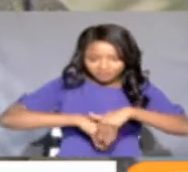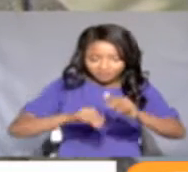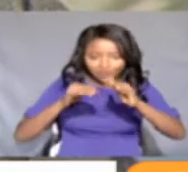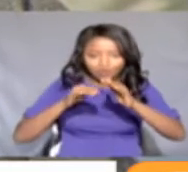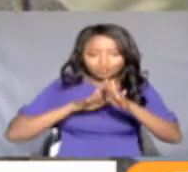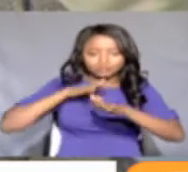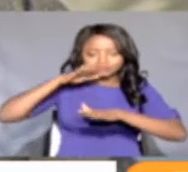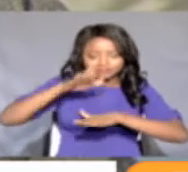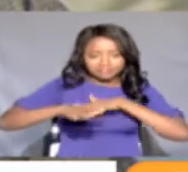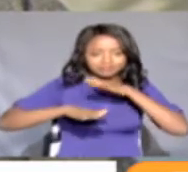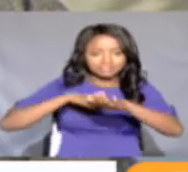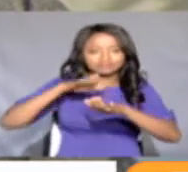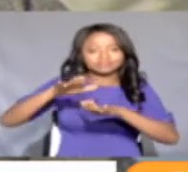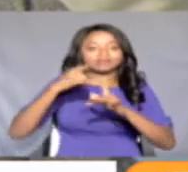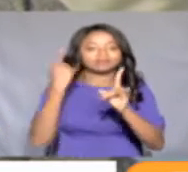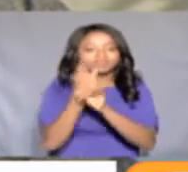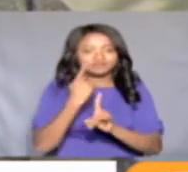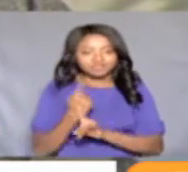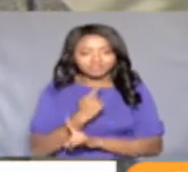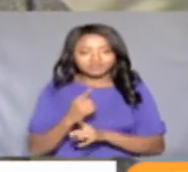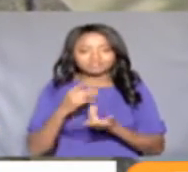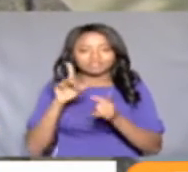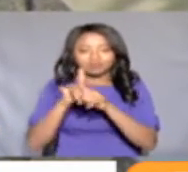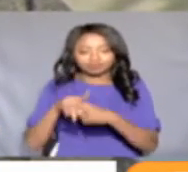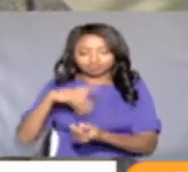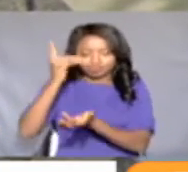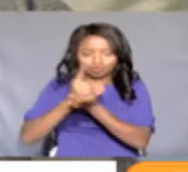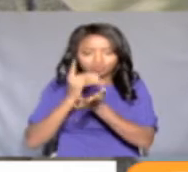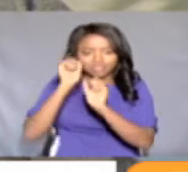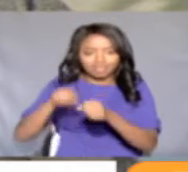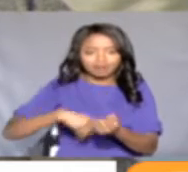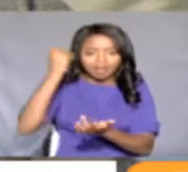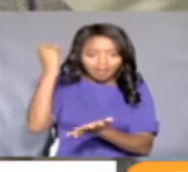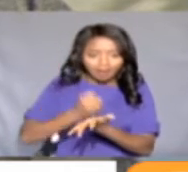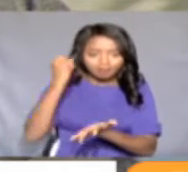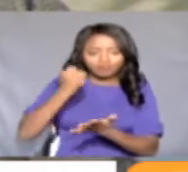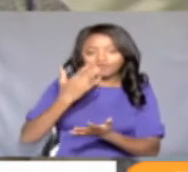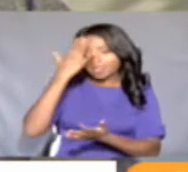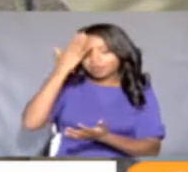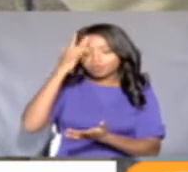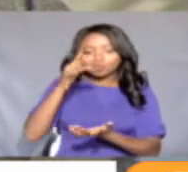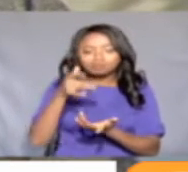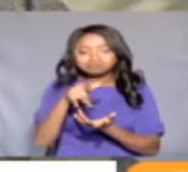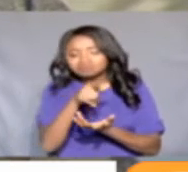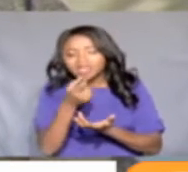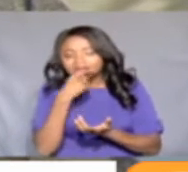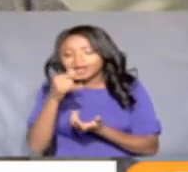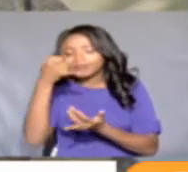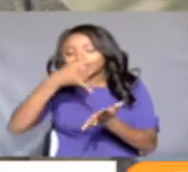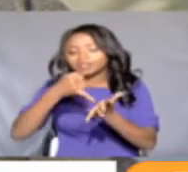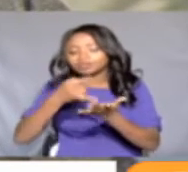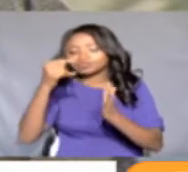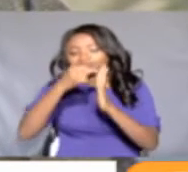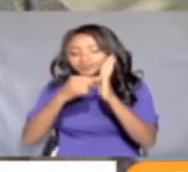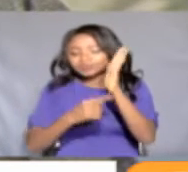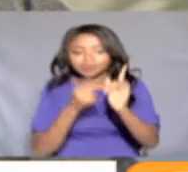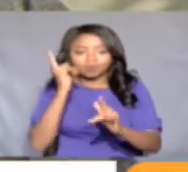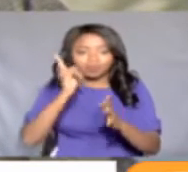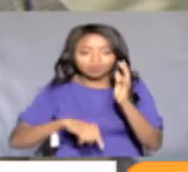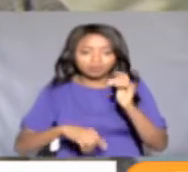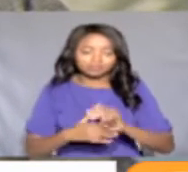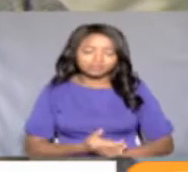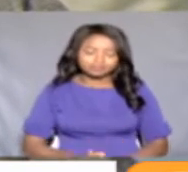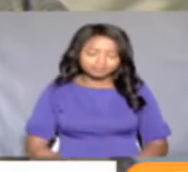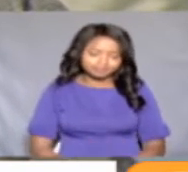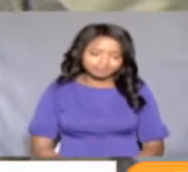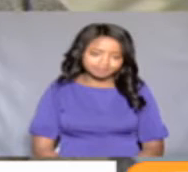clinical studies. Okay. And then the doctor will know the composition of what they are